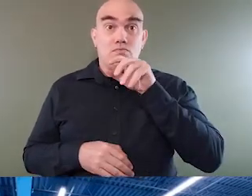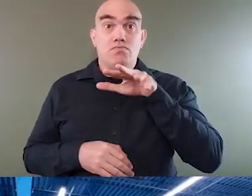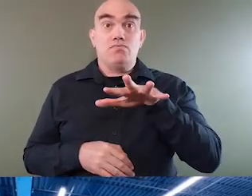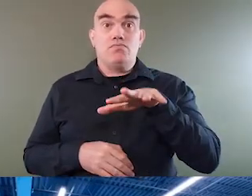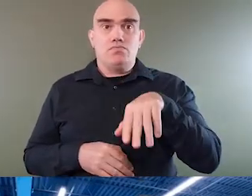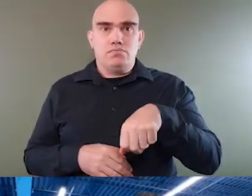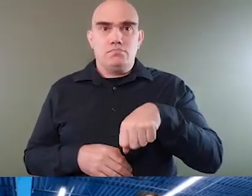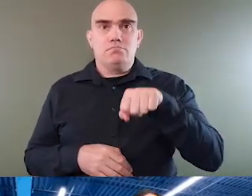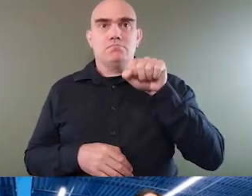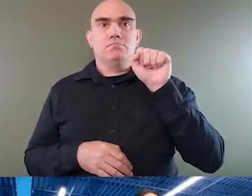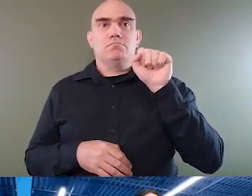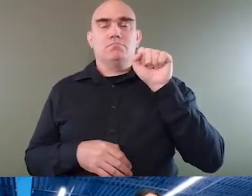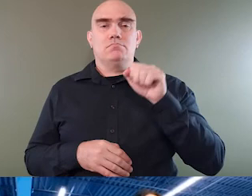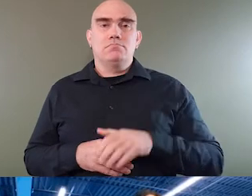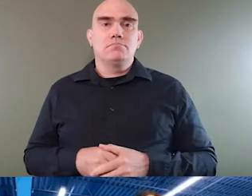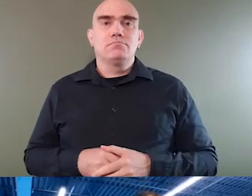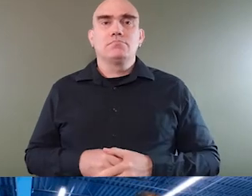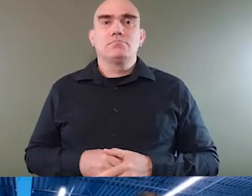Exhale, rise.